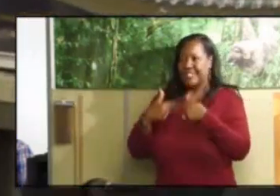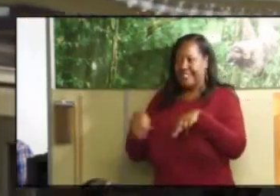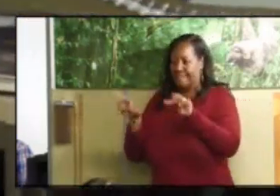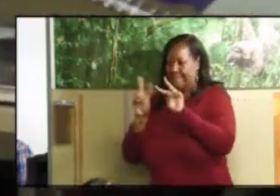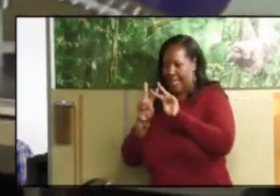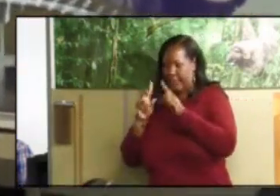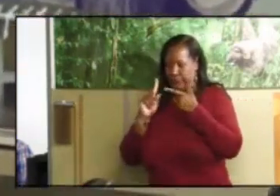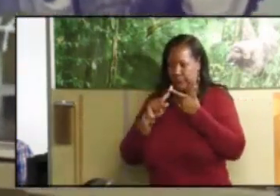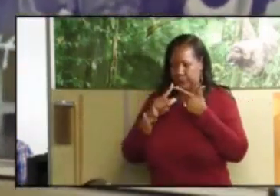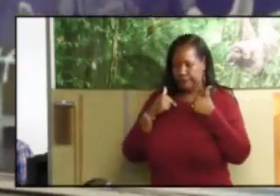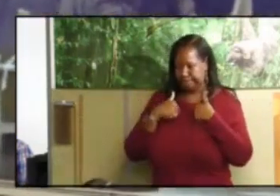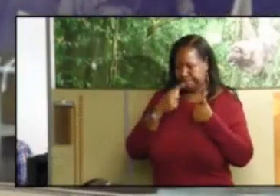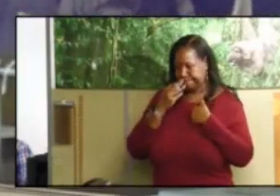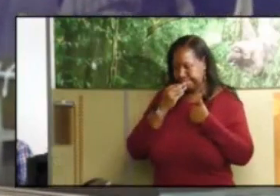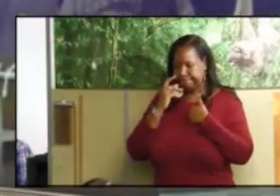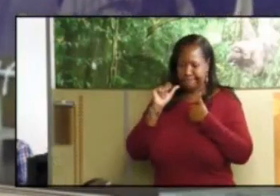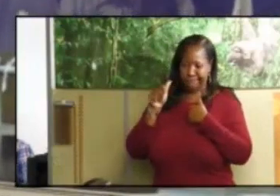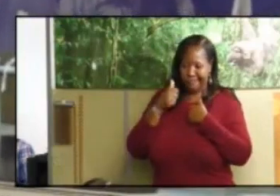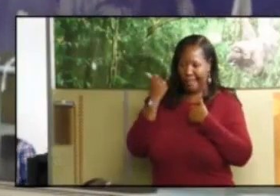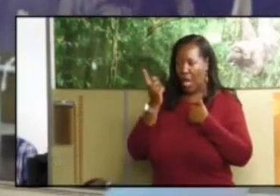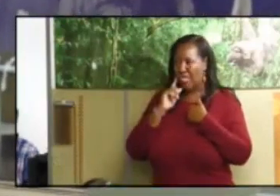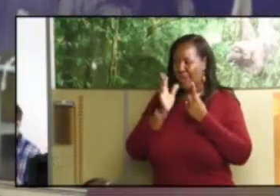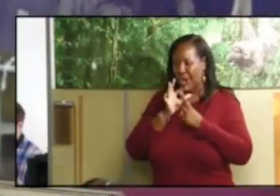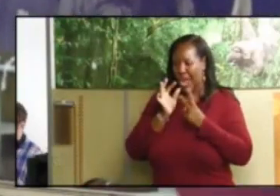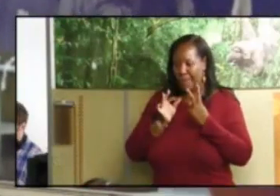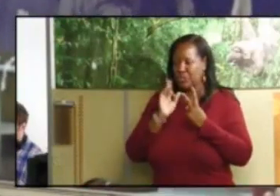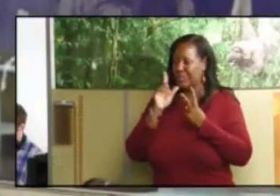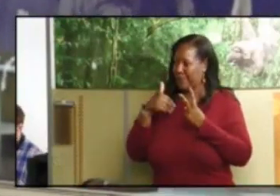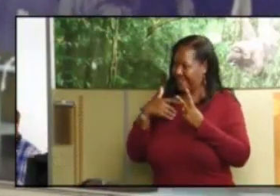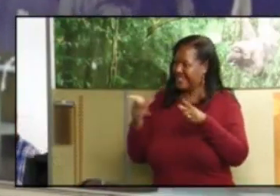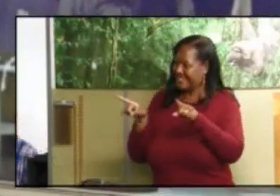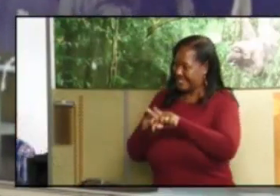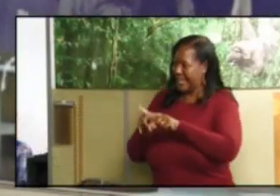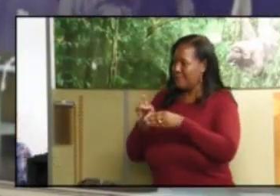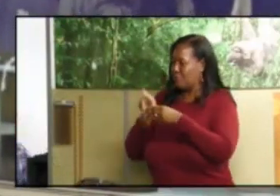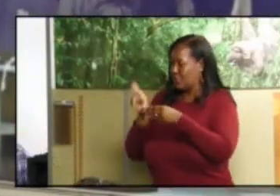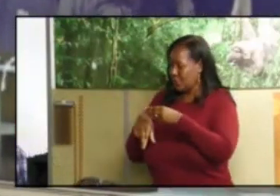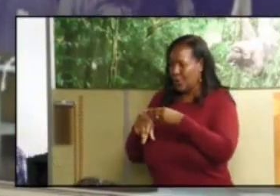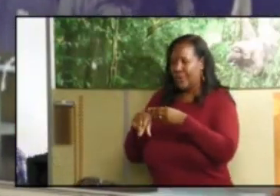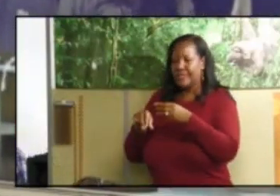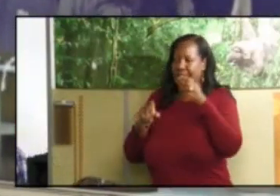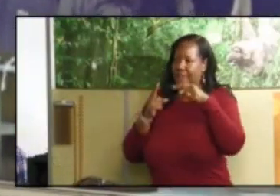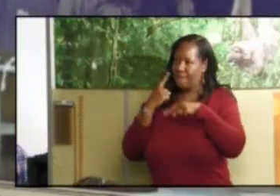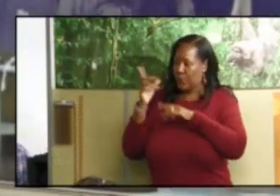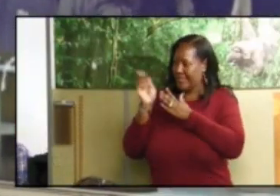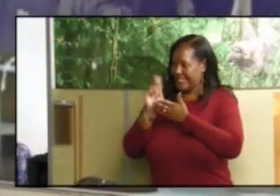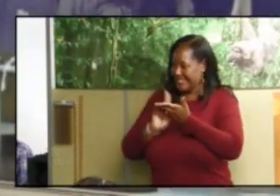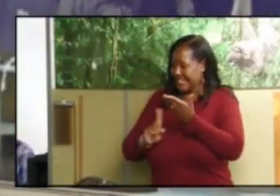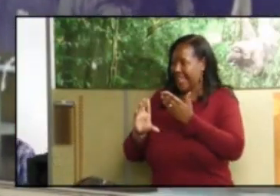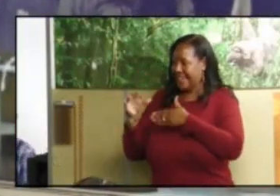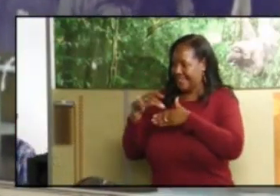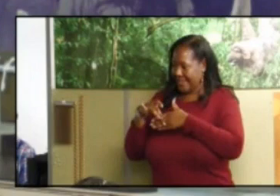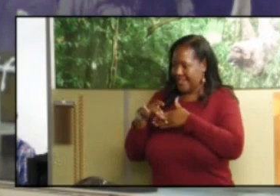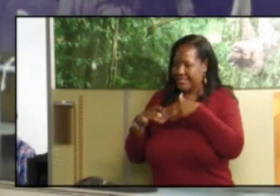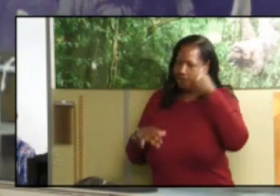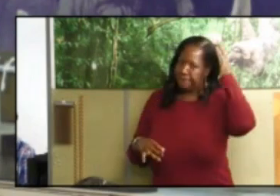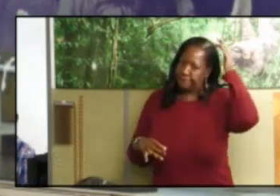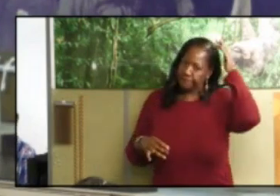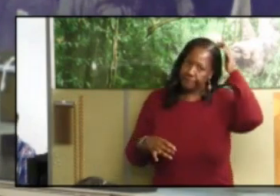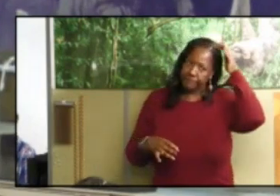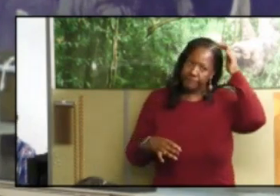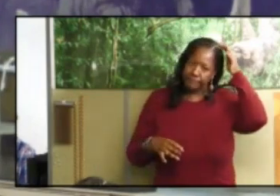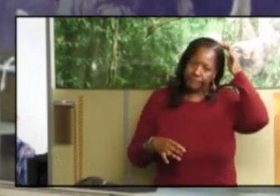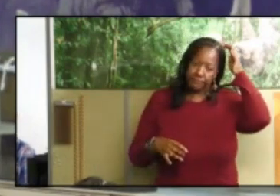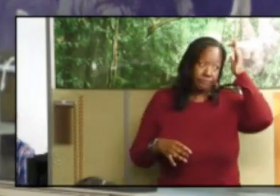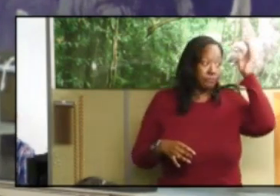explore other options that would still achieve the same results for the design and the content. Also exploring